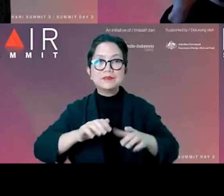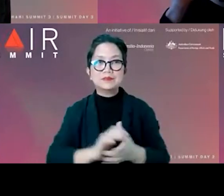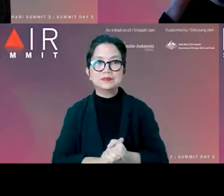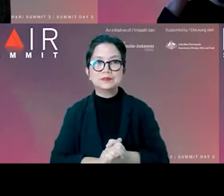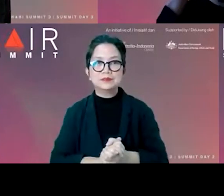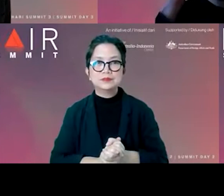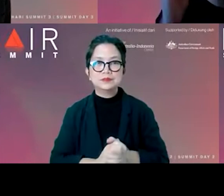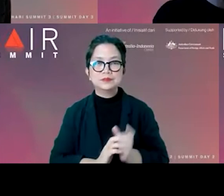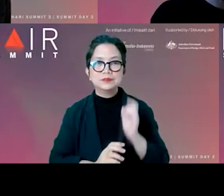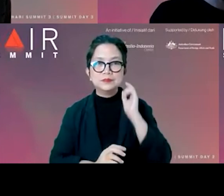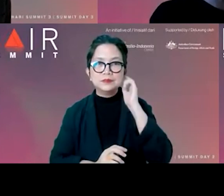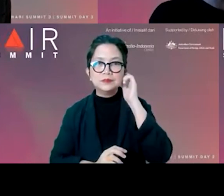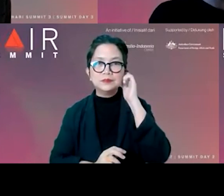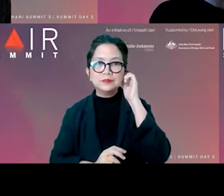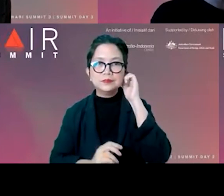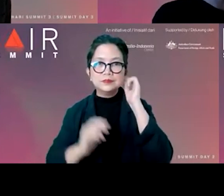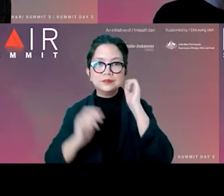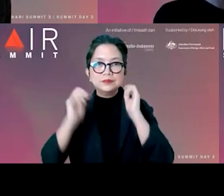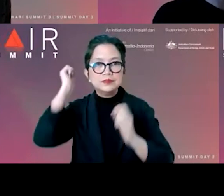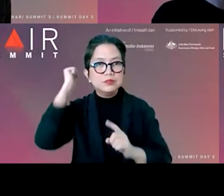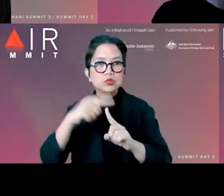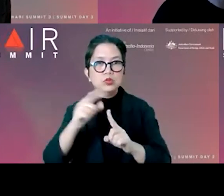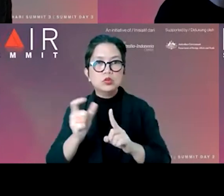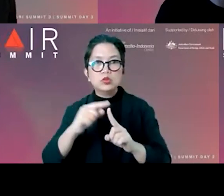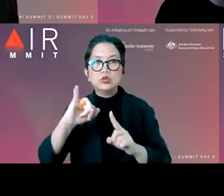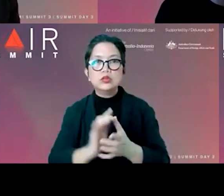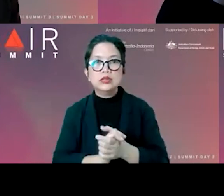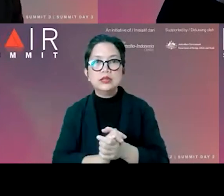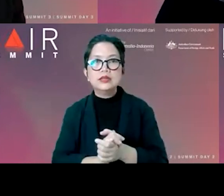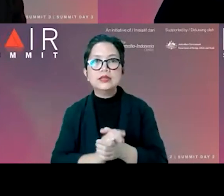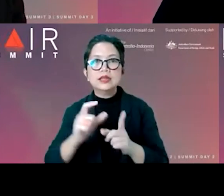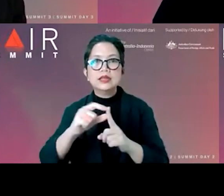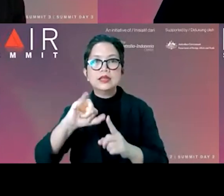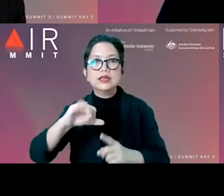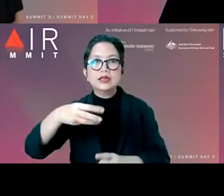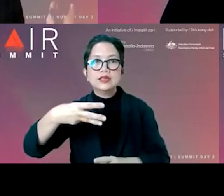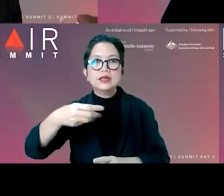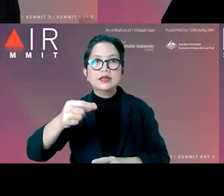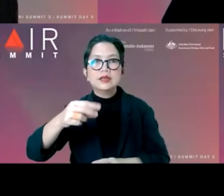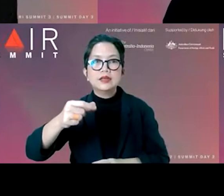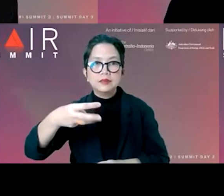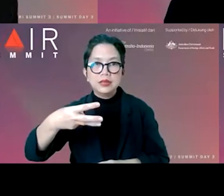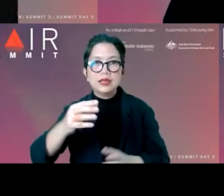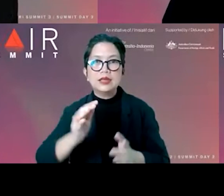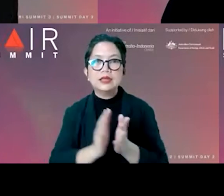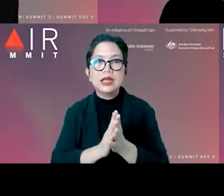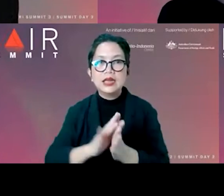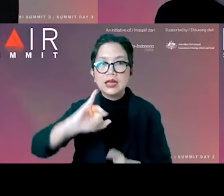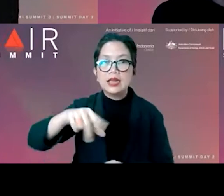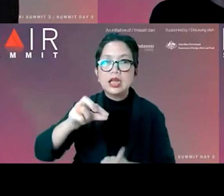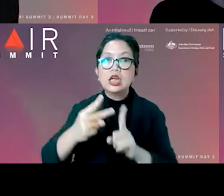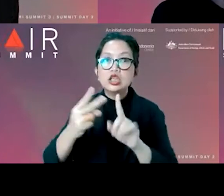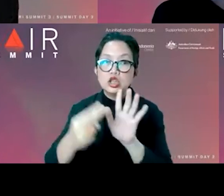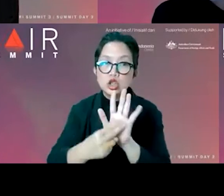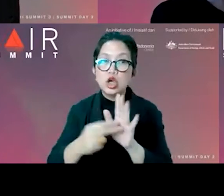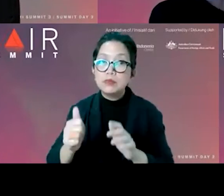able to answer it. But John, I think you could also provide some perspective on how rural Indonesia is different to the more